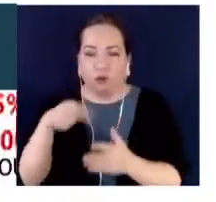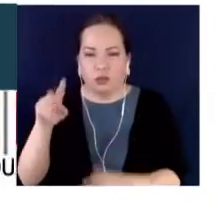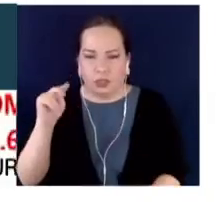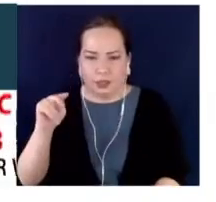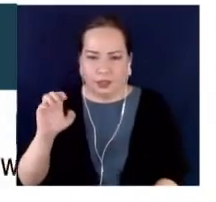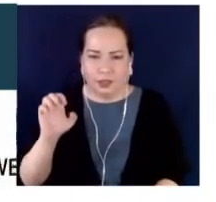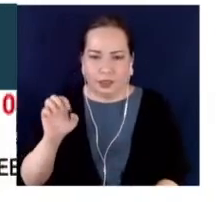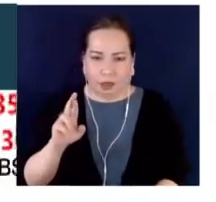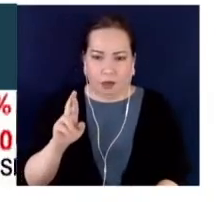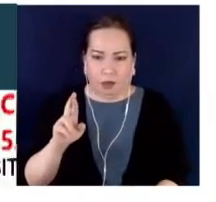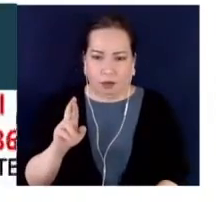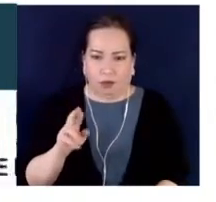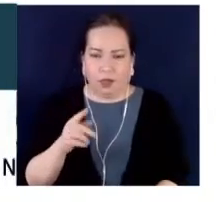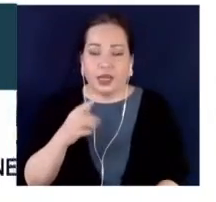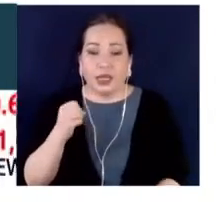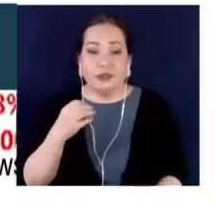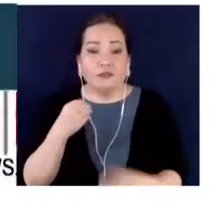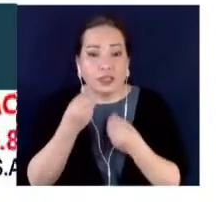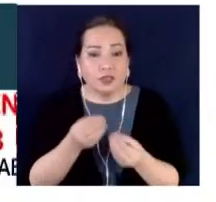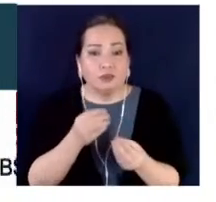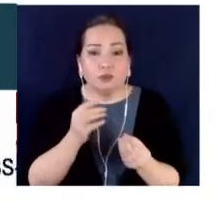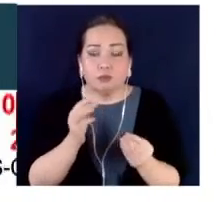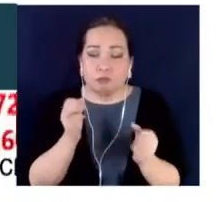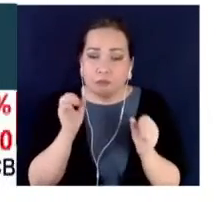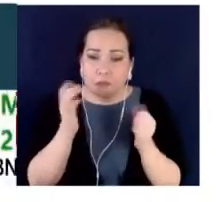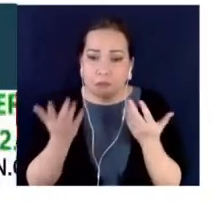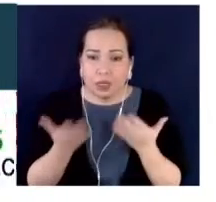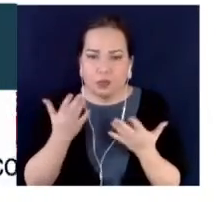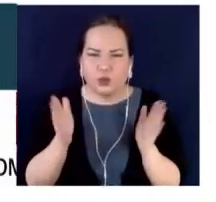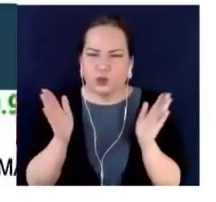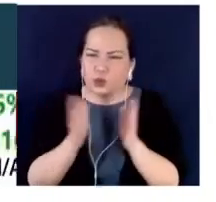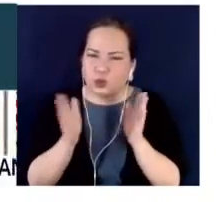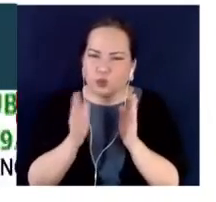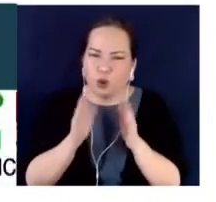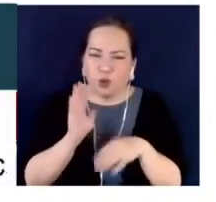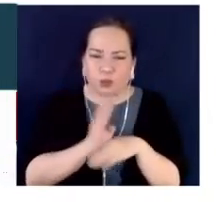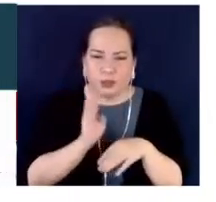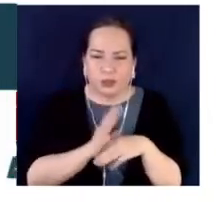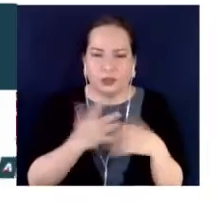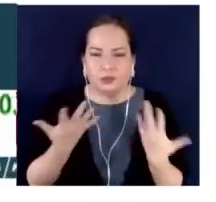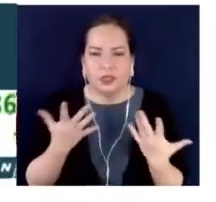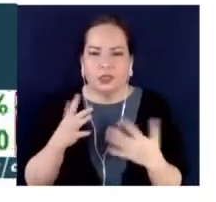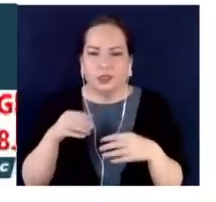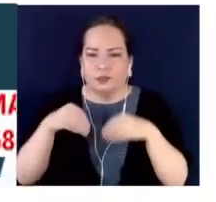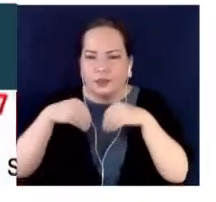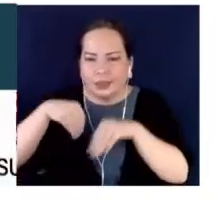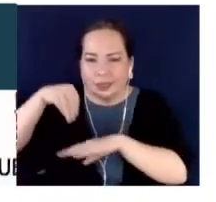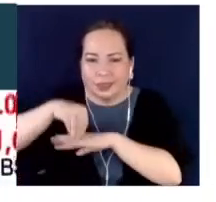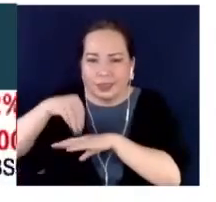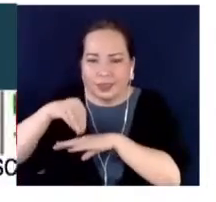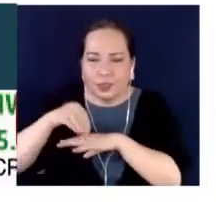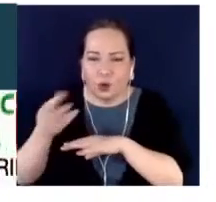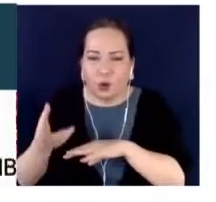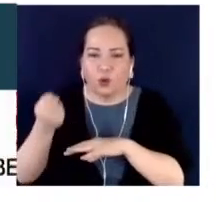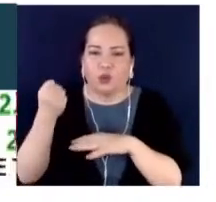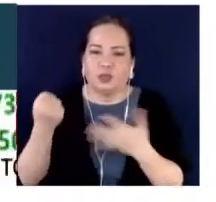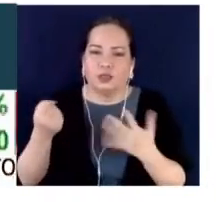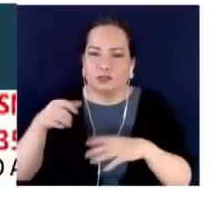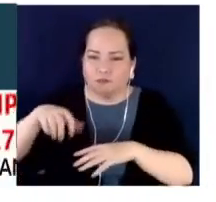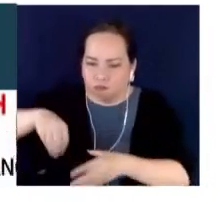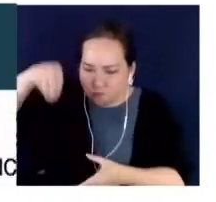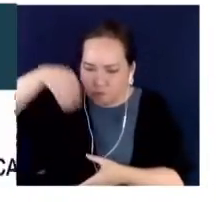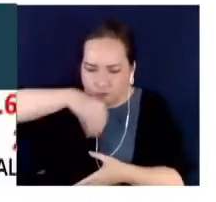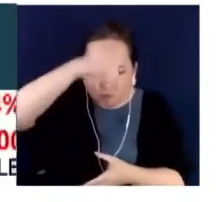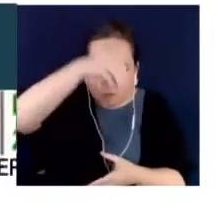in our micro, small enterprises, sari-sari store owners, palengke, carinderias, tricycle drivers, etc.,